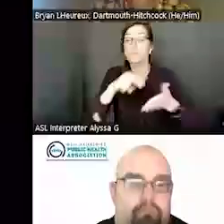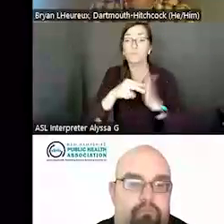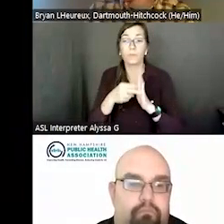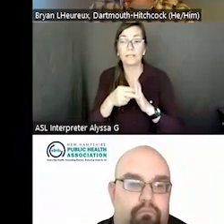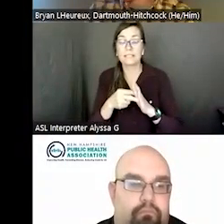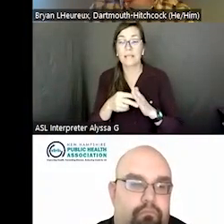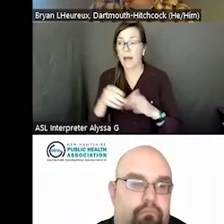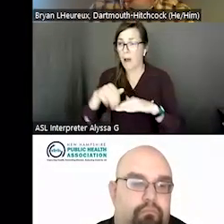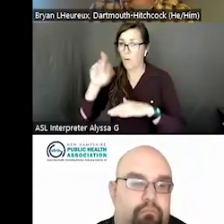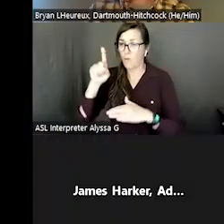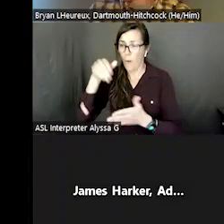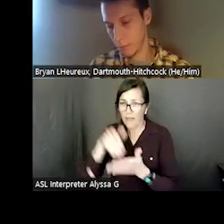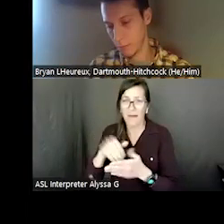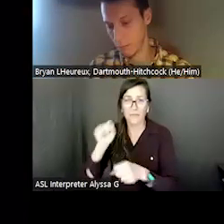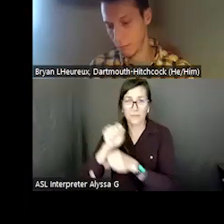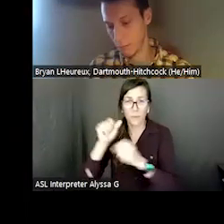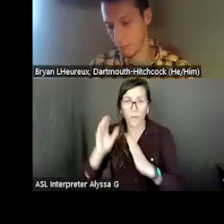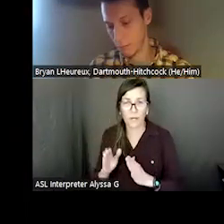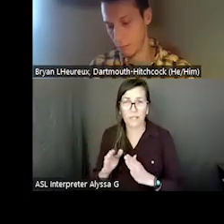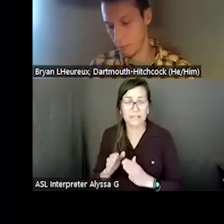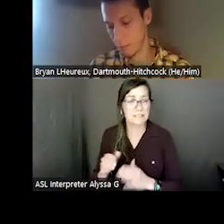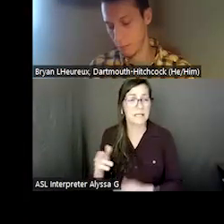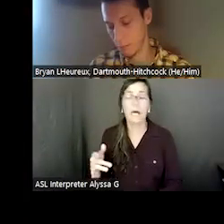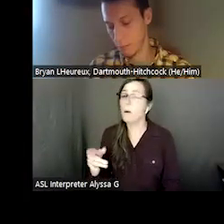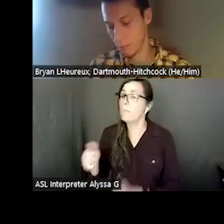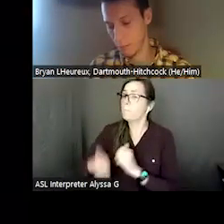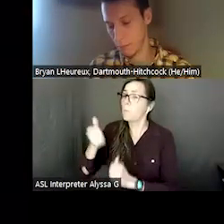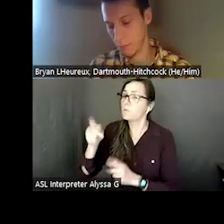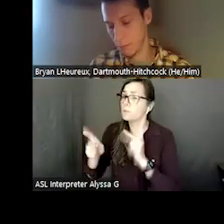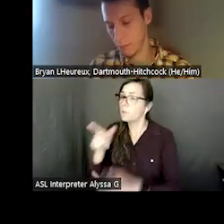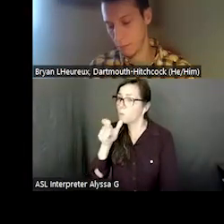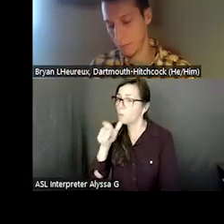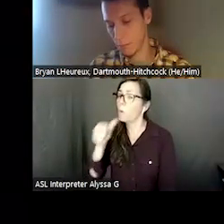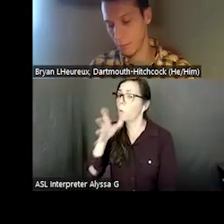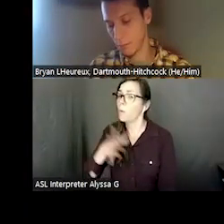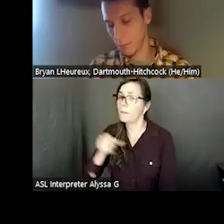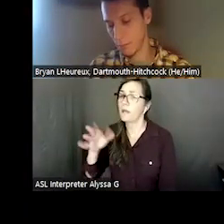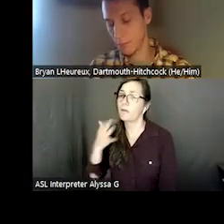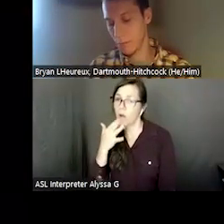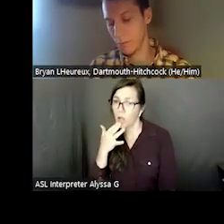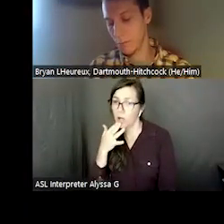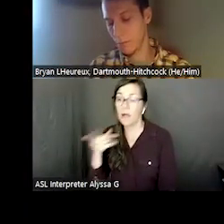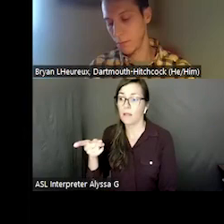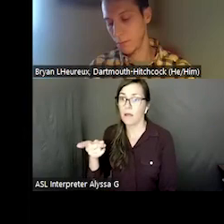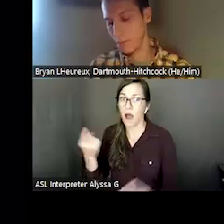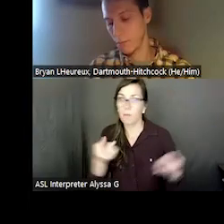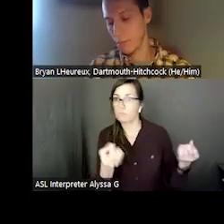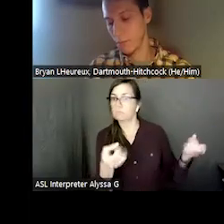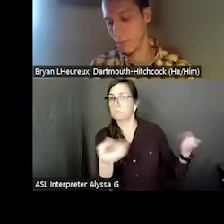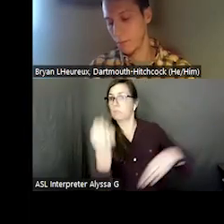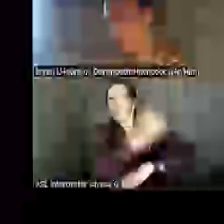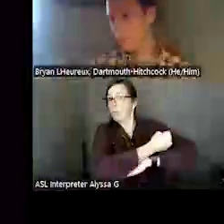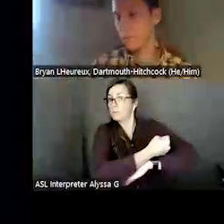1,000 workers, most of whom were women of color in San Antonio. So they suddenly had no job and no severance